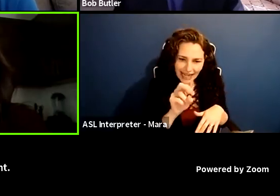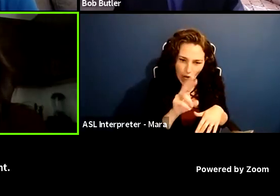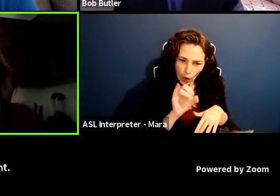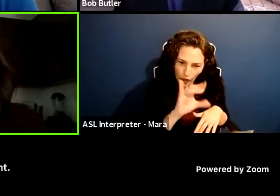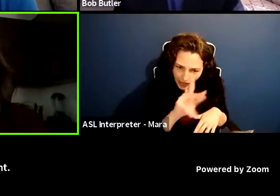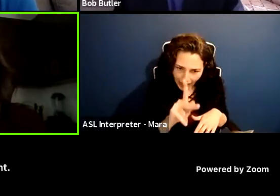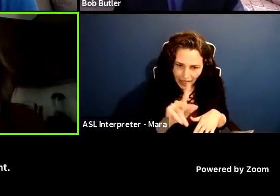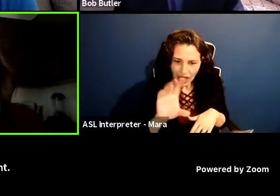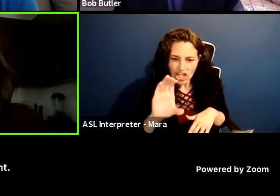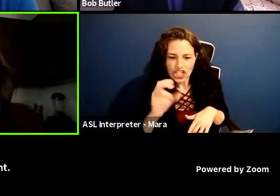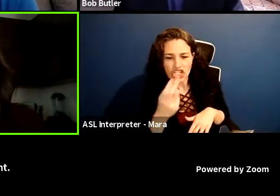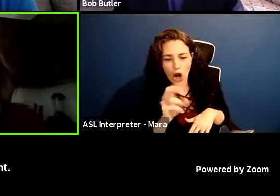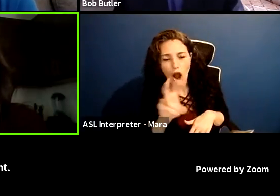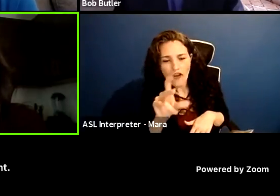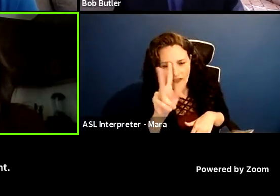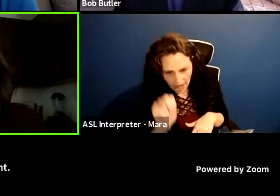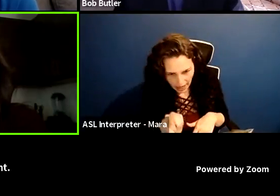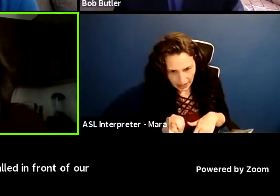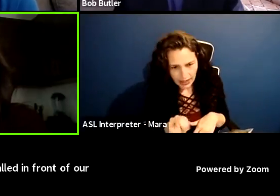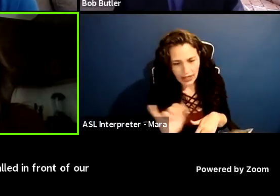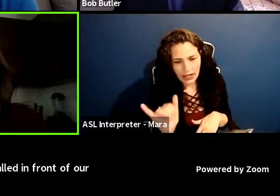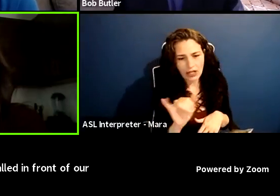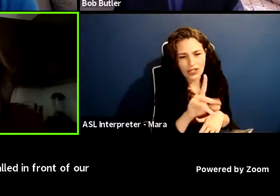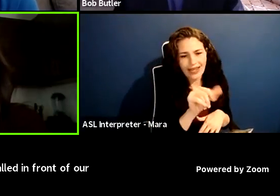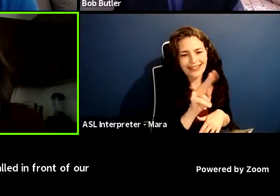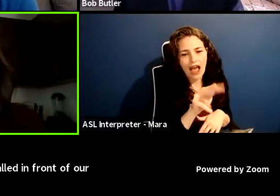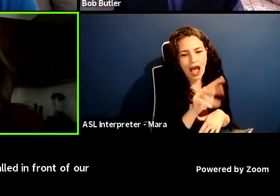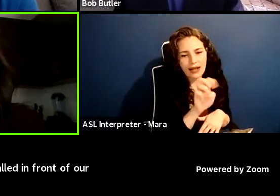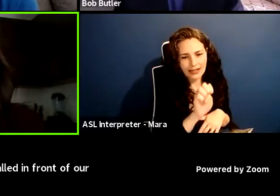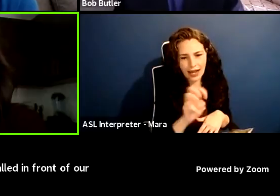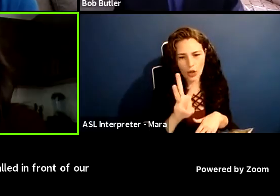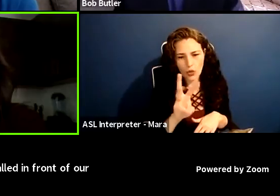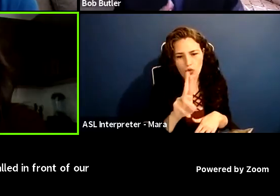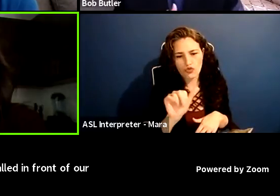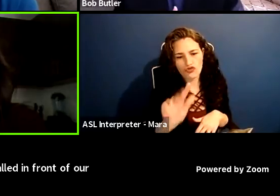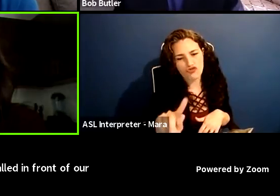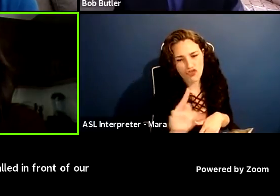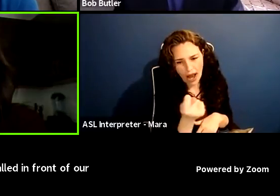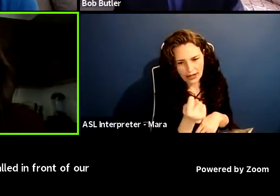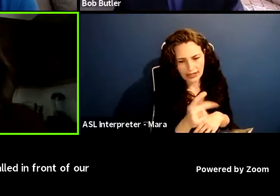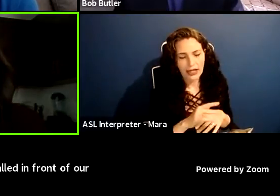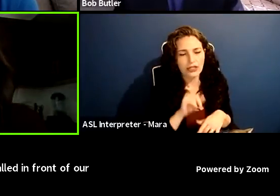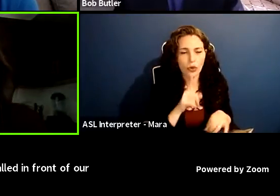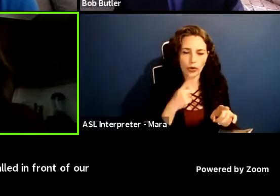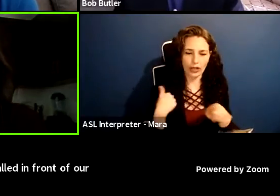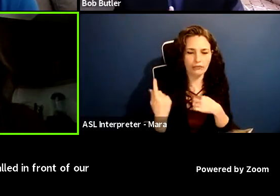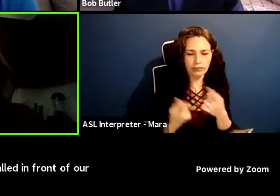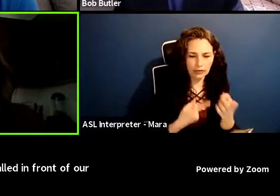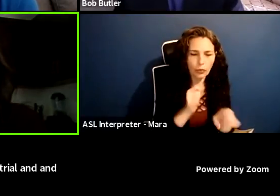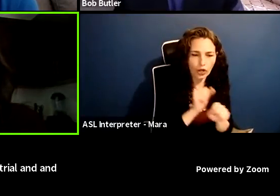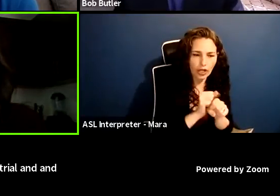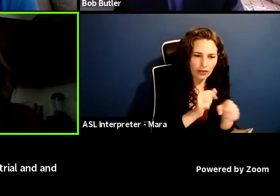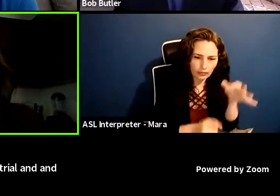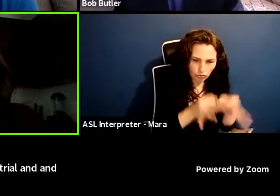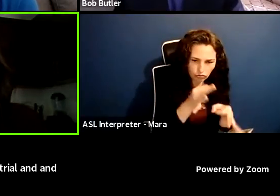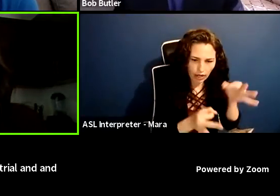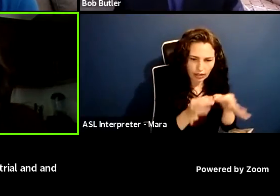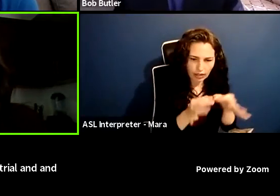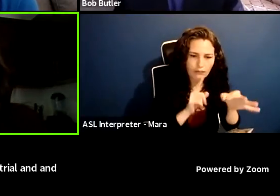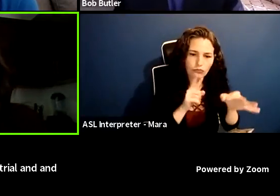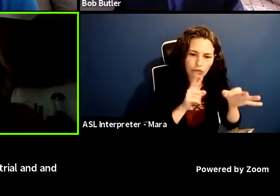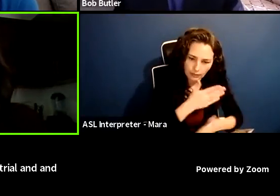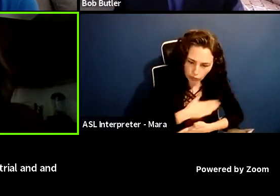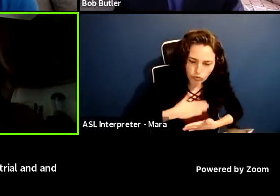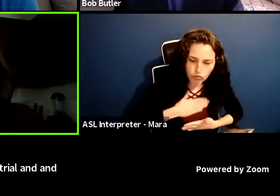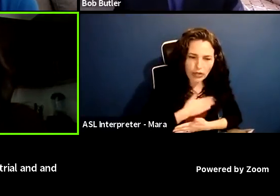Chauvin trial and the life of George Floyd. And it's been about 10 years, but I am at a place now where I'm really grateful to be working where I'm